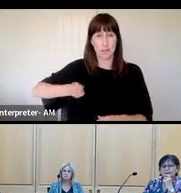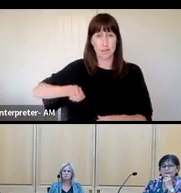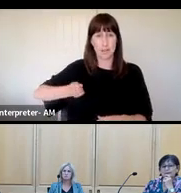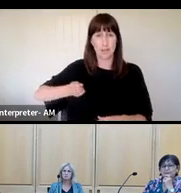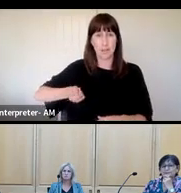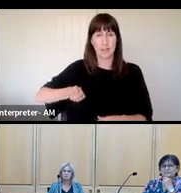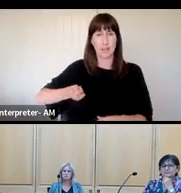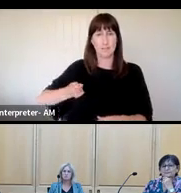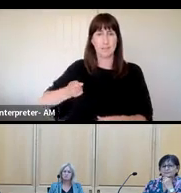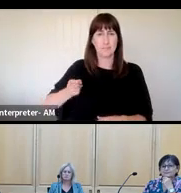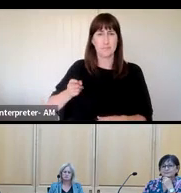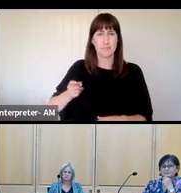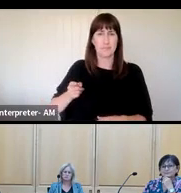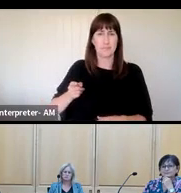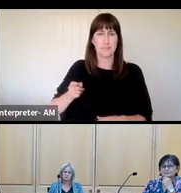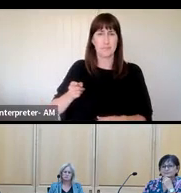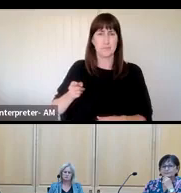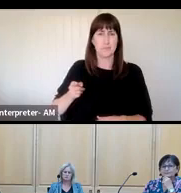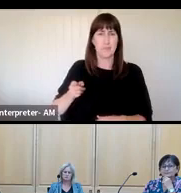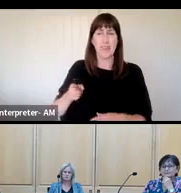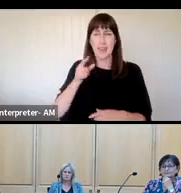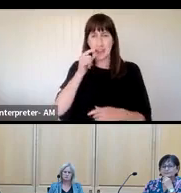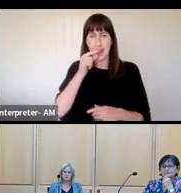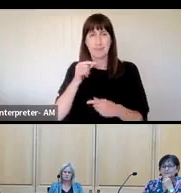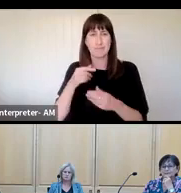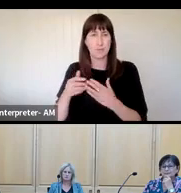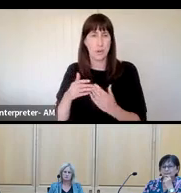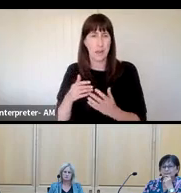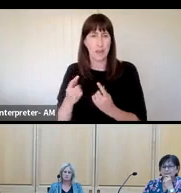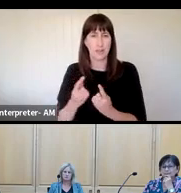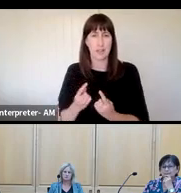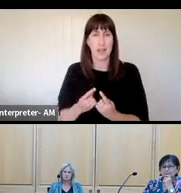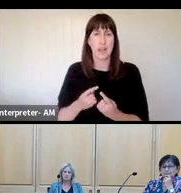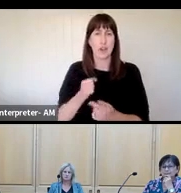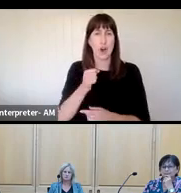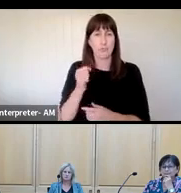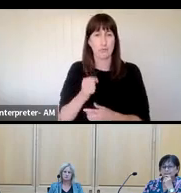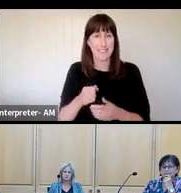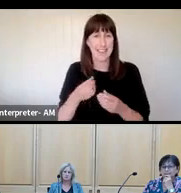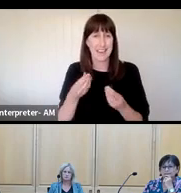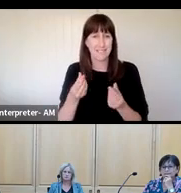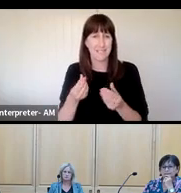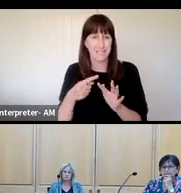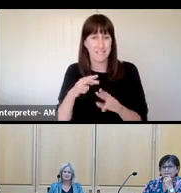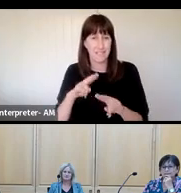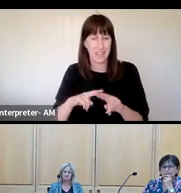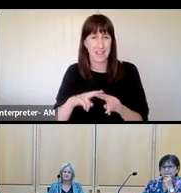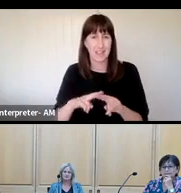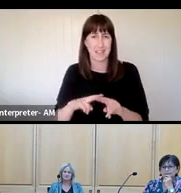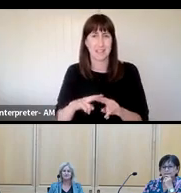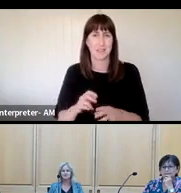the amount paid to the operator and operator fees needs to be talked about.